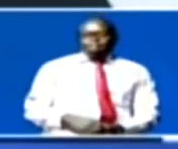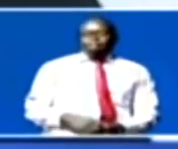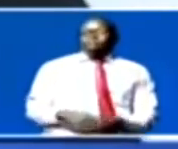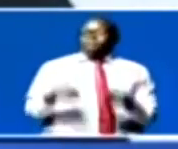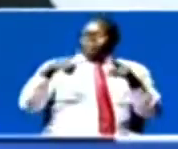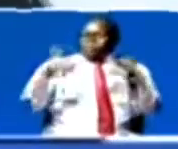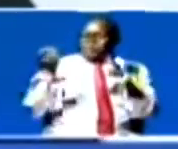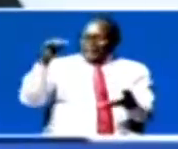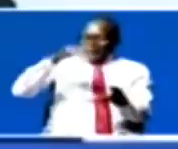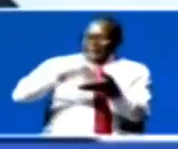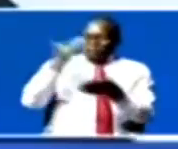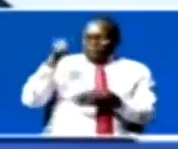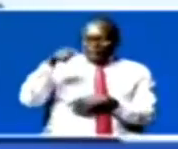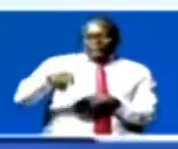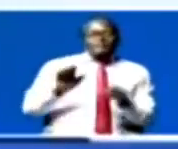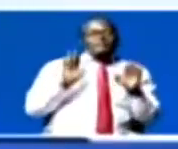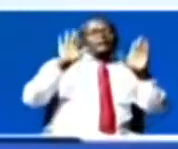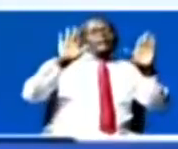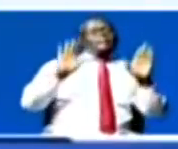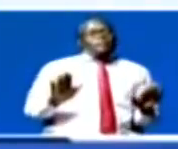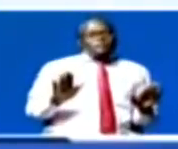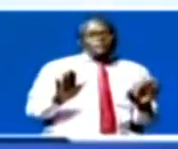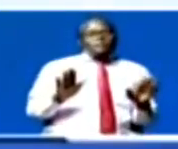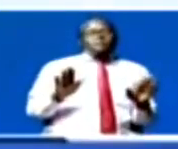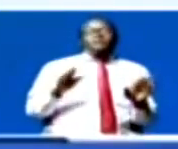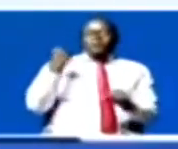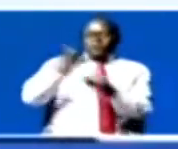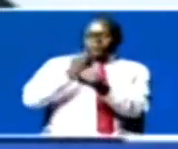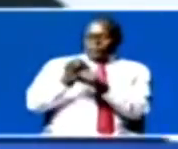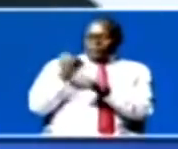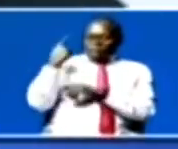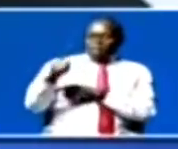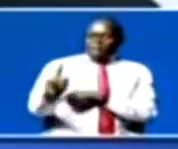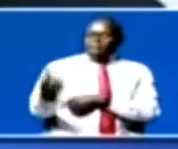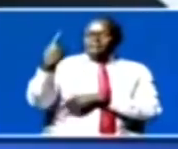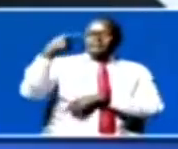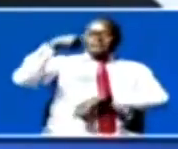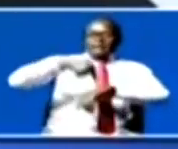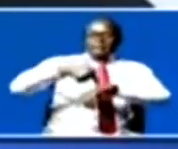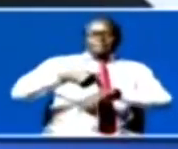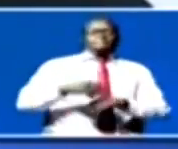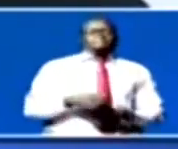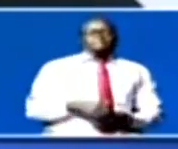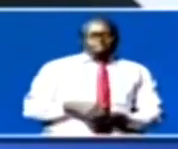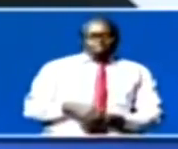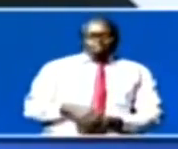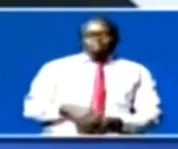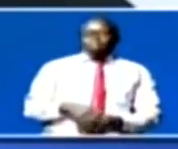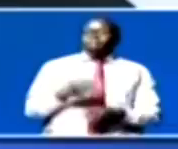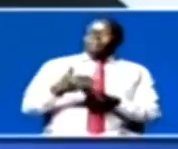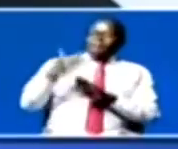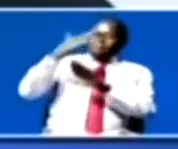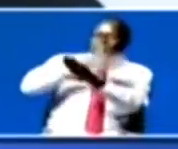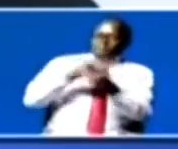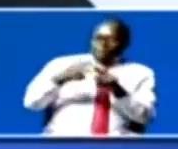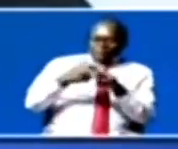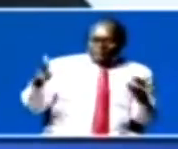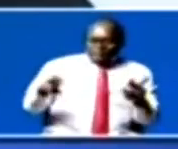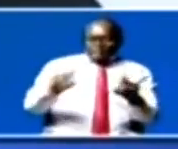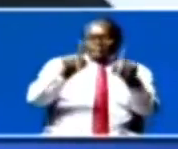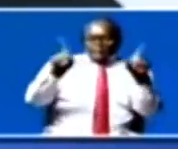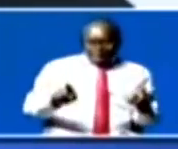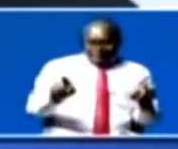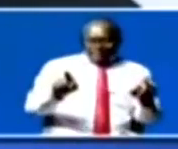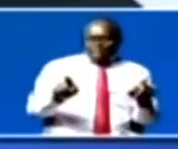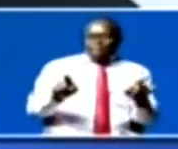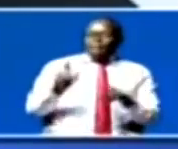I'll say that again because I think it's important. We are doing it for the first time. Before the commencement of the